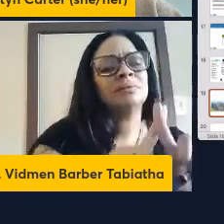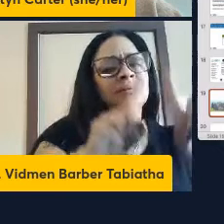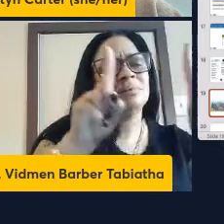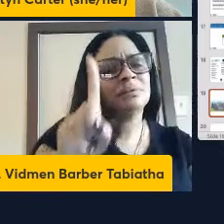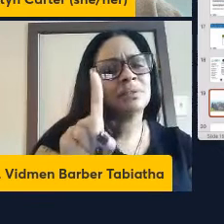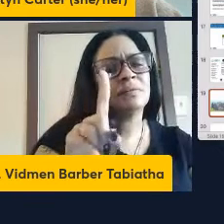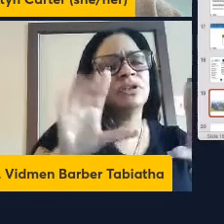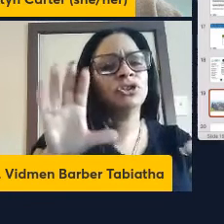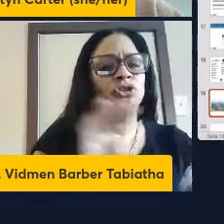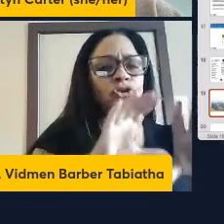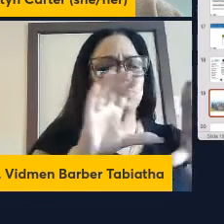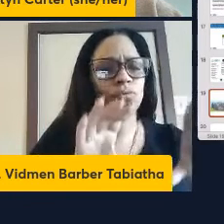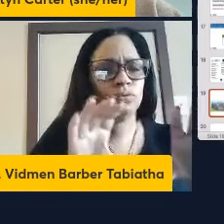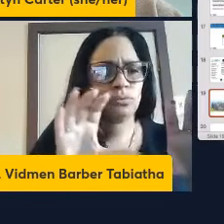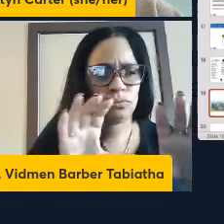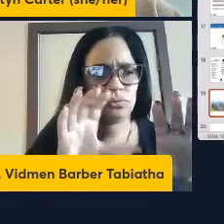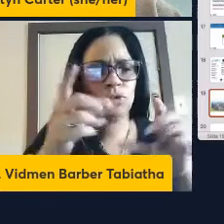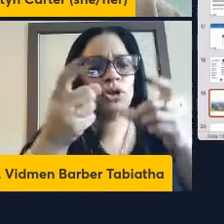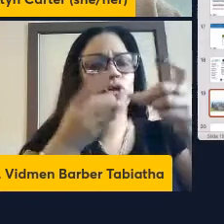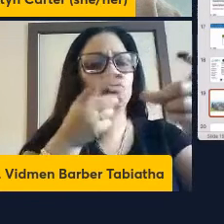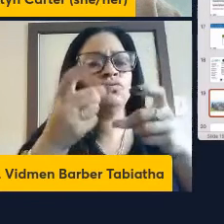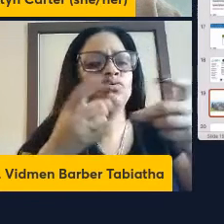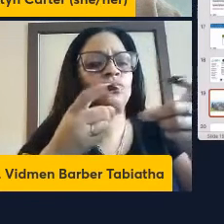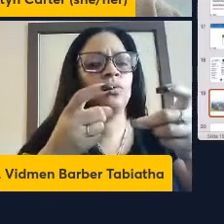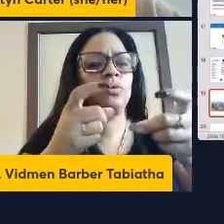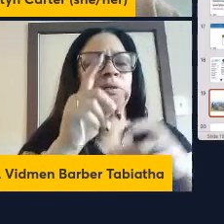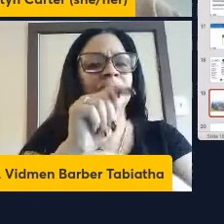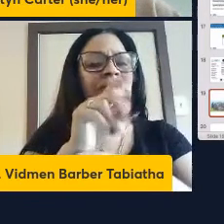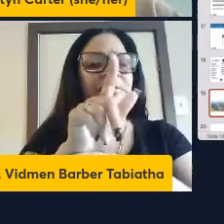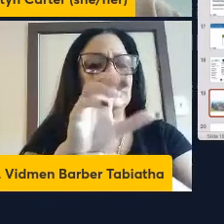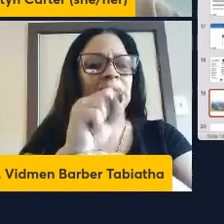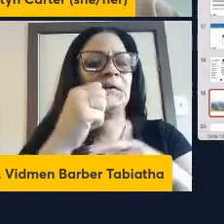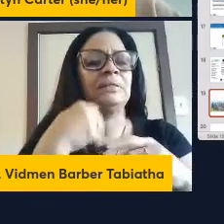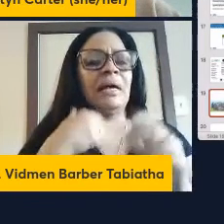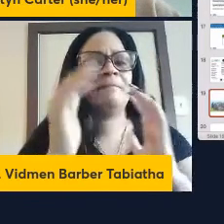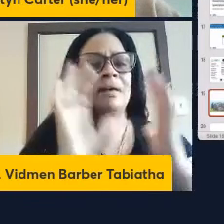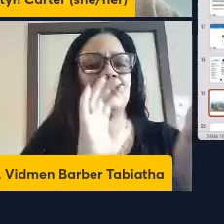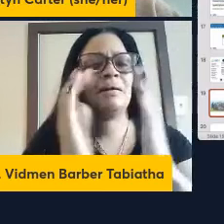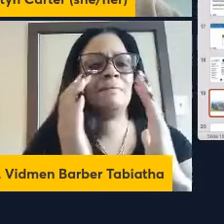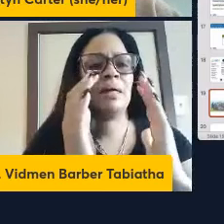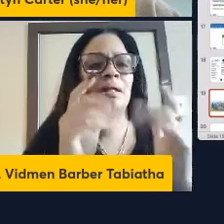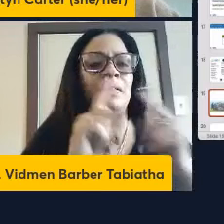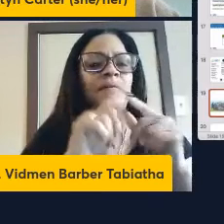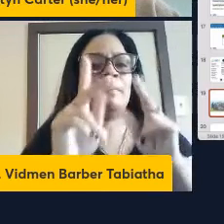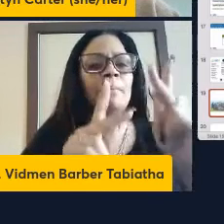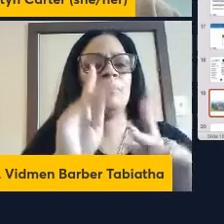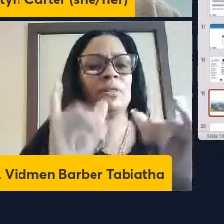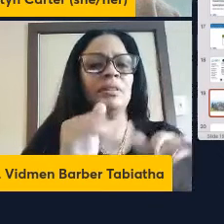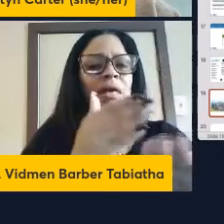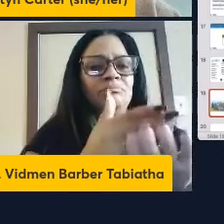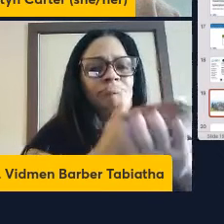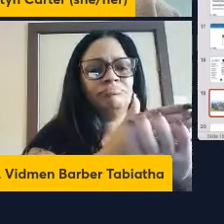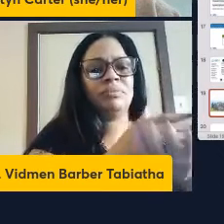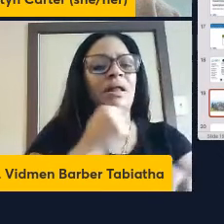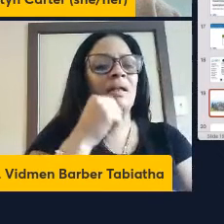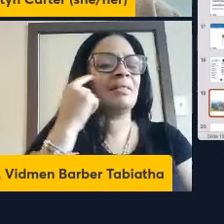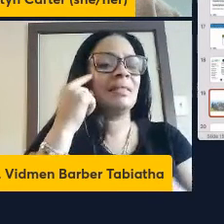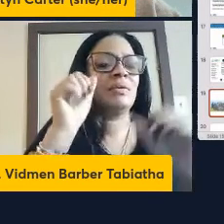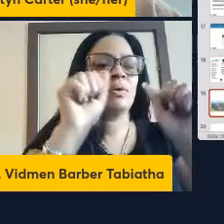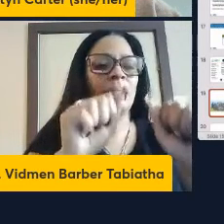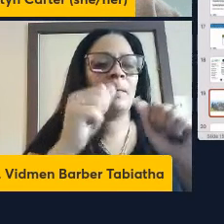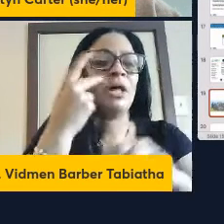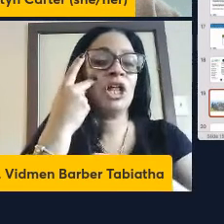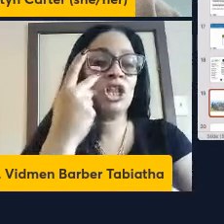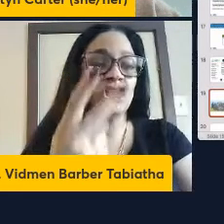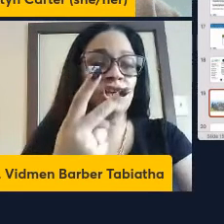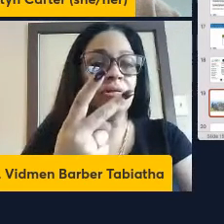do controller-associated T cells have compared to progressive-associated T cells? I don't think we're going to get to actually look